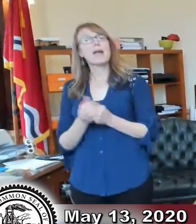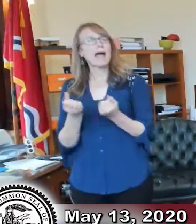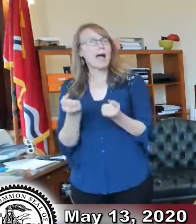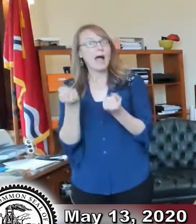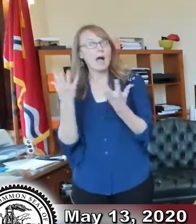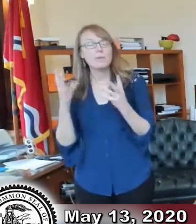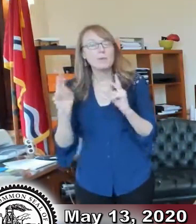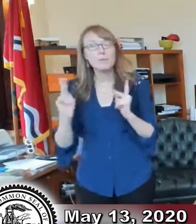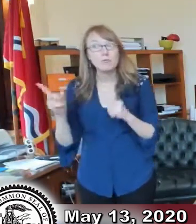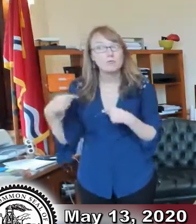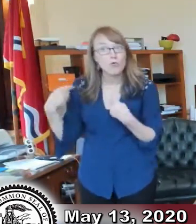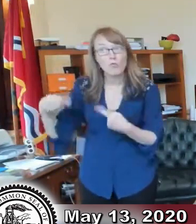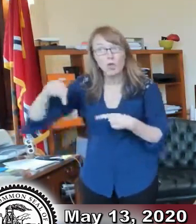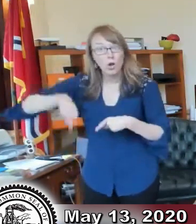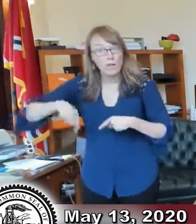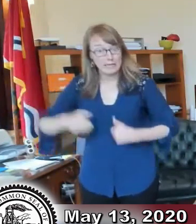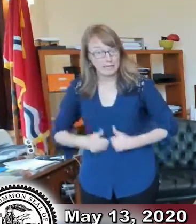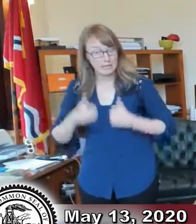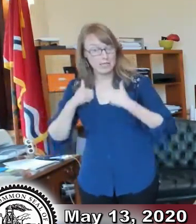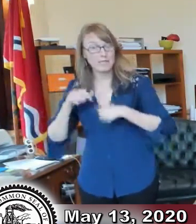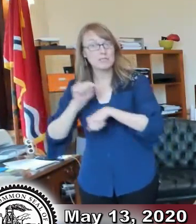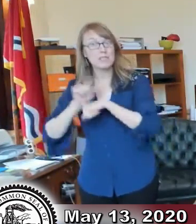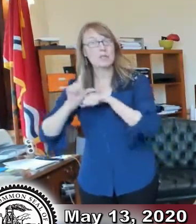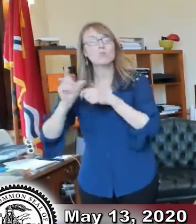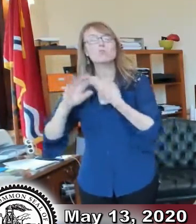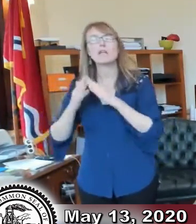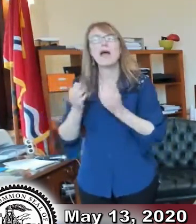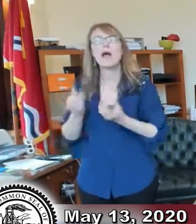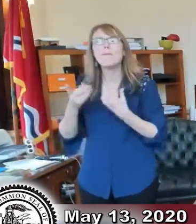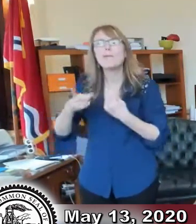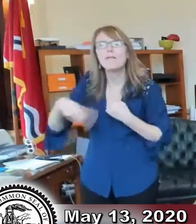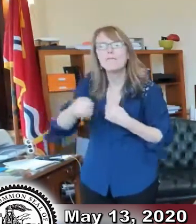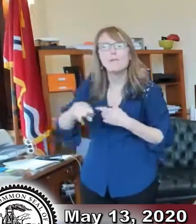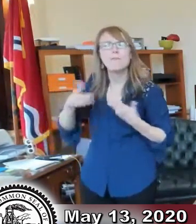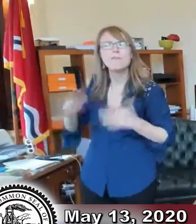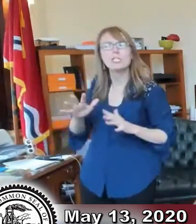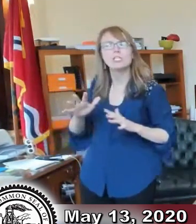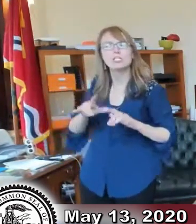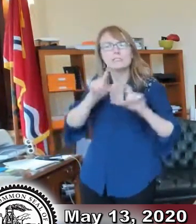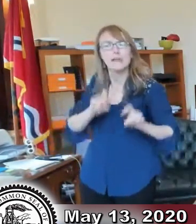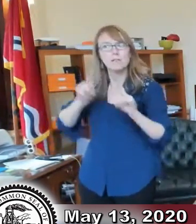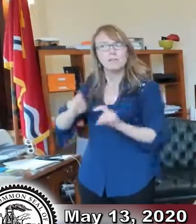our stay-at-home order went into place in March.